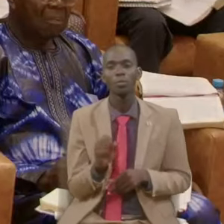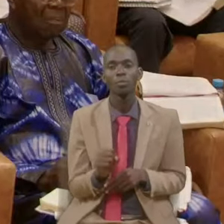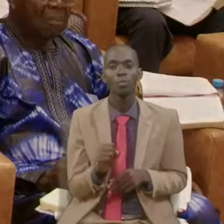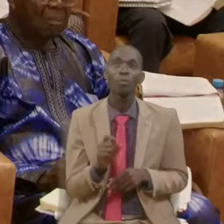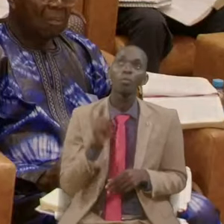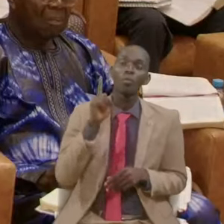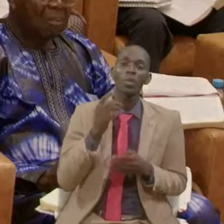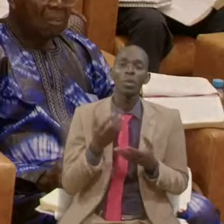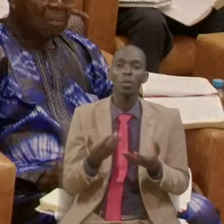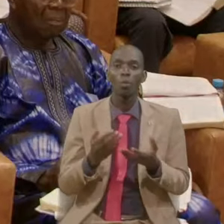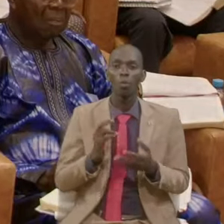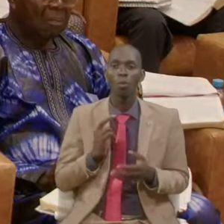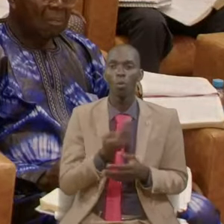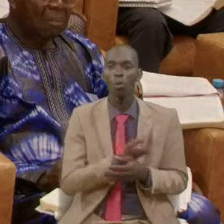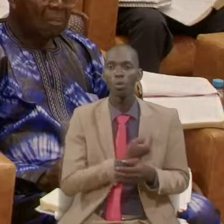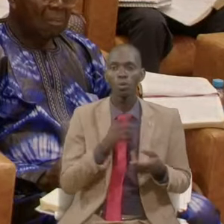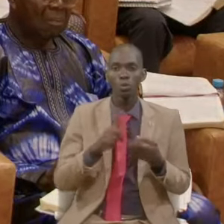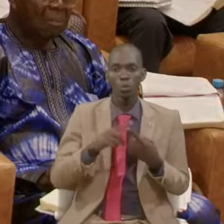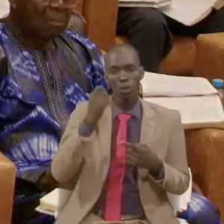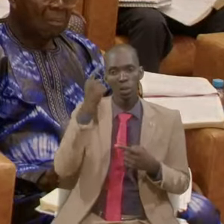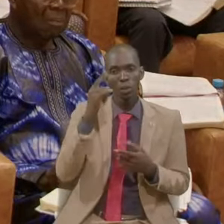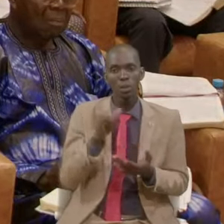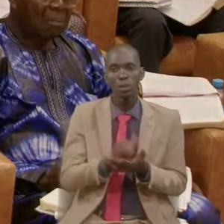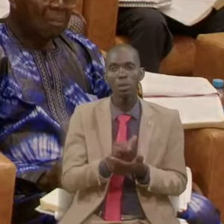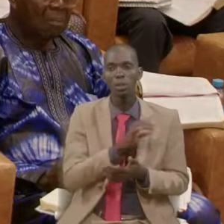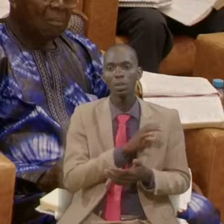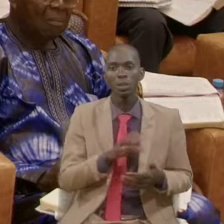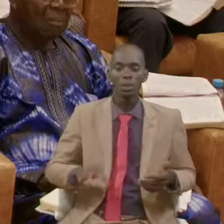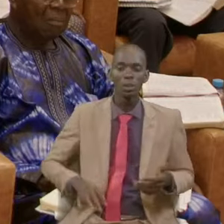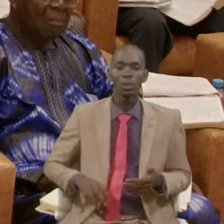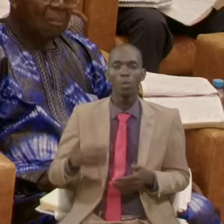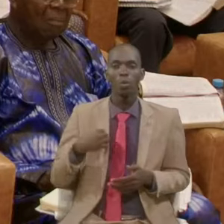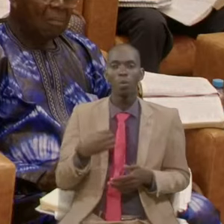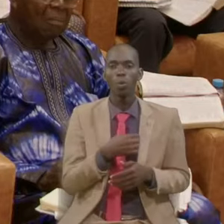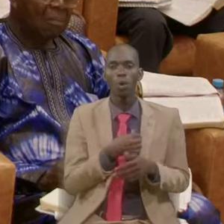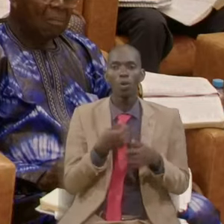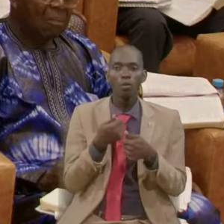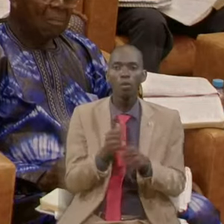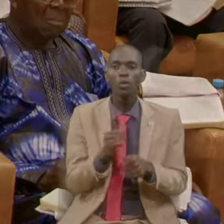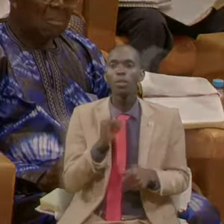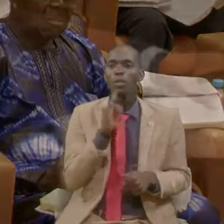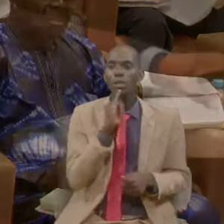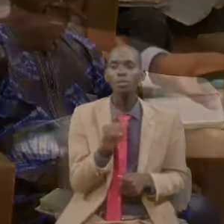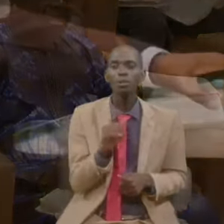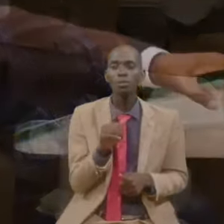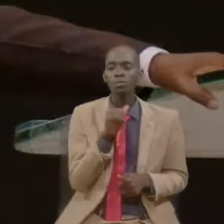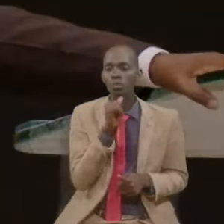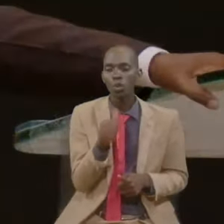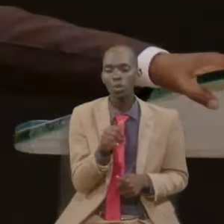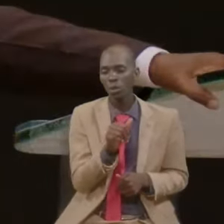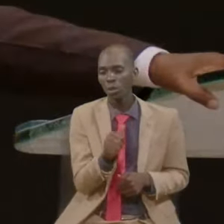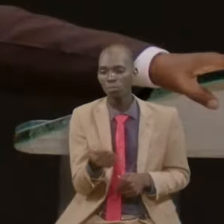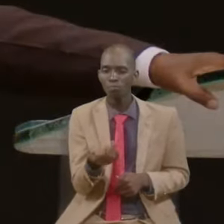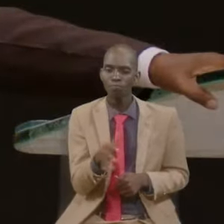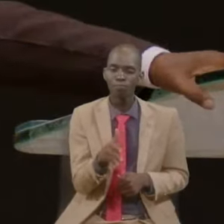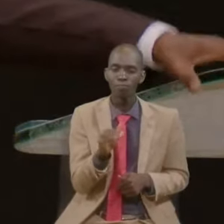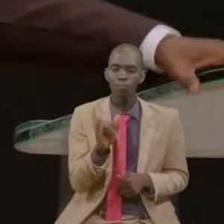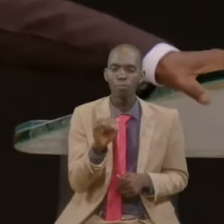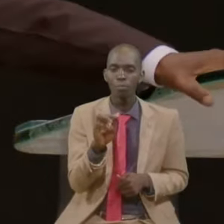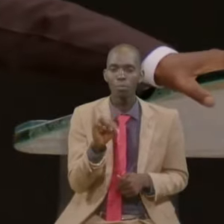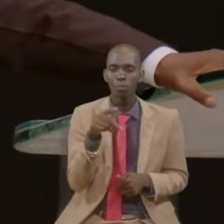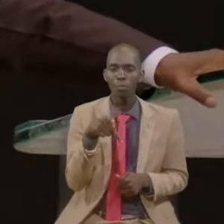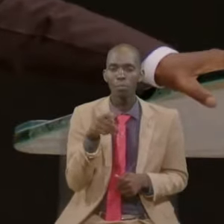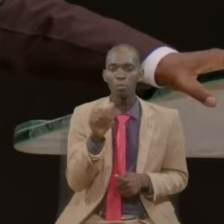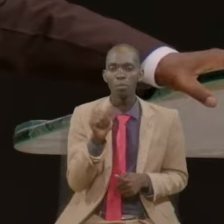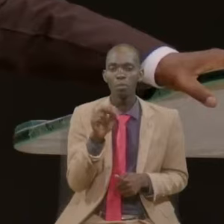to understand that Christ, the Christ we follow, is an impartial Christ. The Christ we